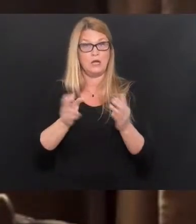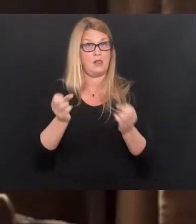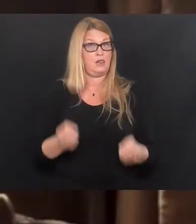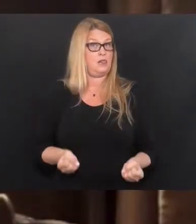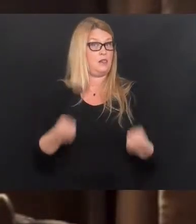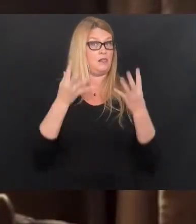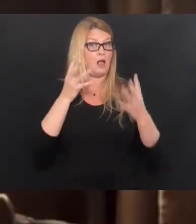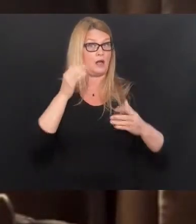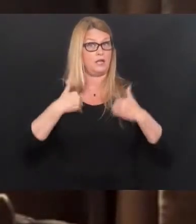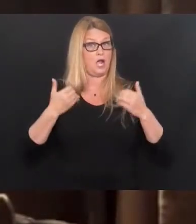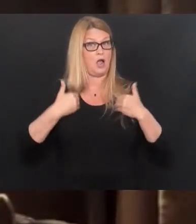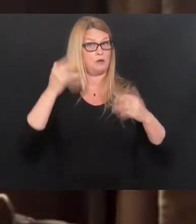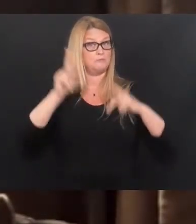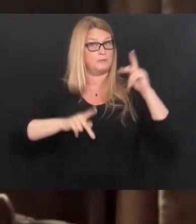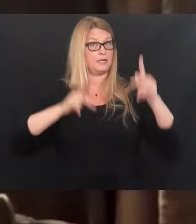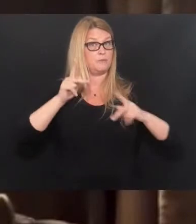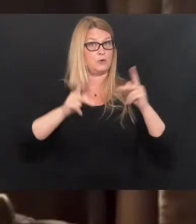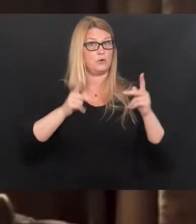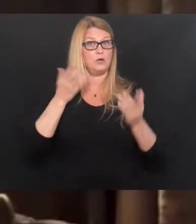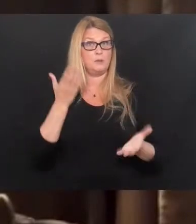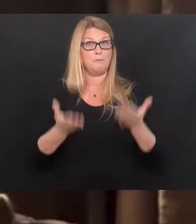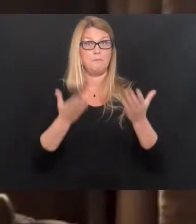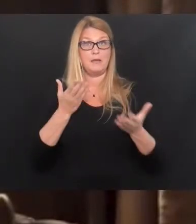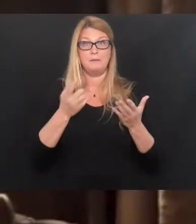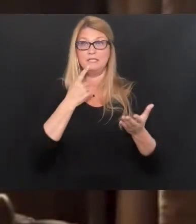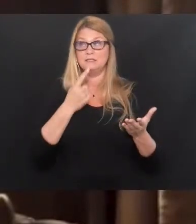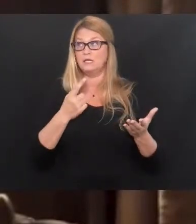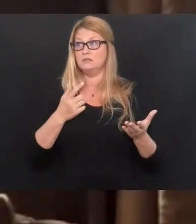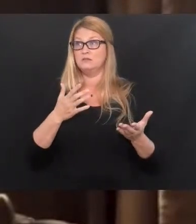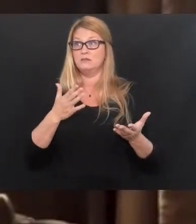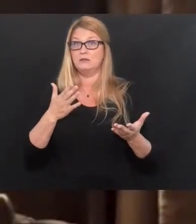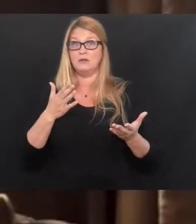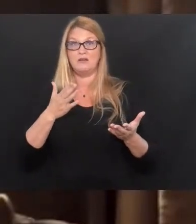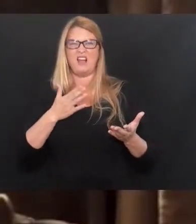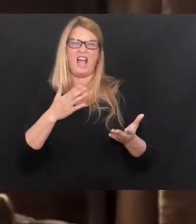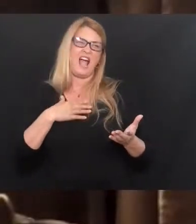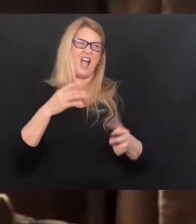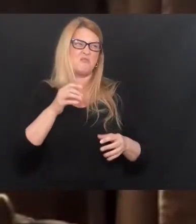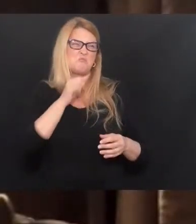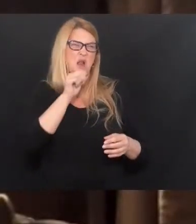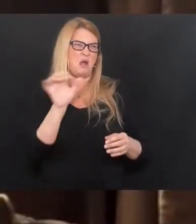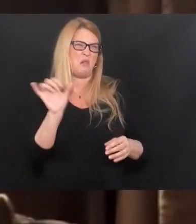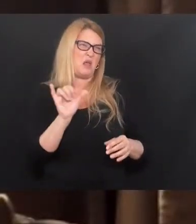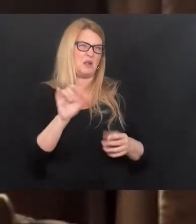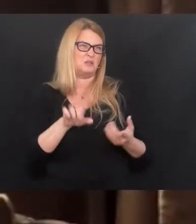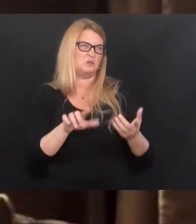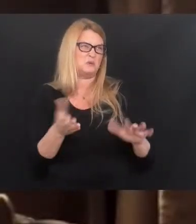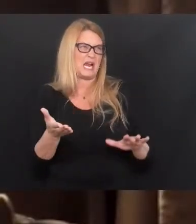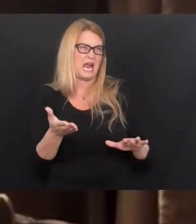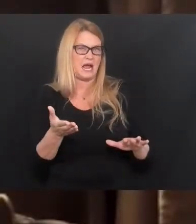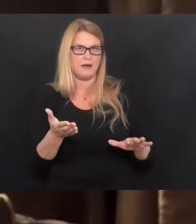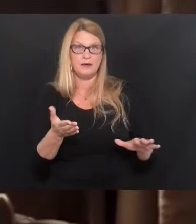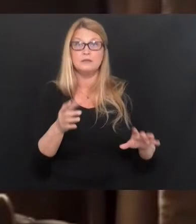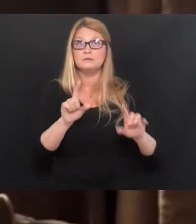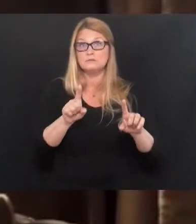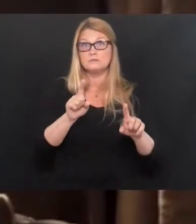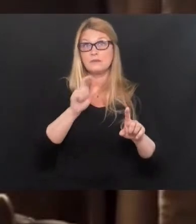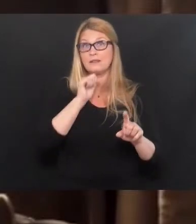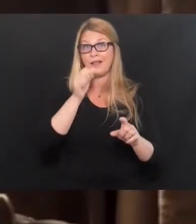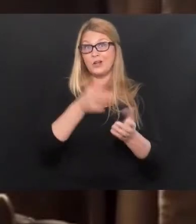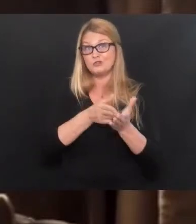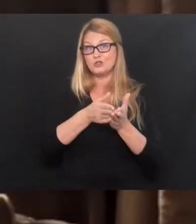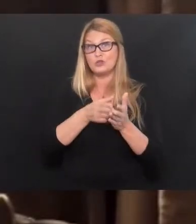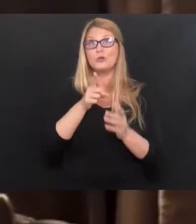young people might say, well, my odds of dying from this are not as high, the concern is that they could certainly